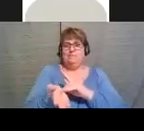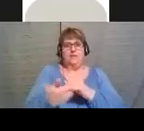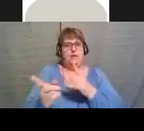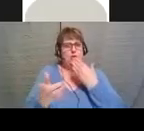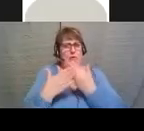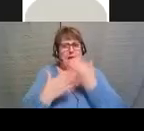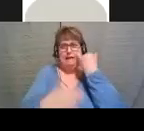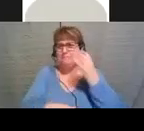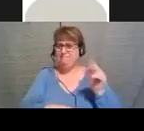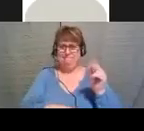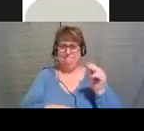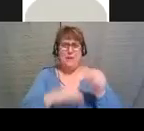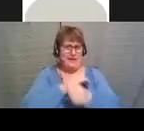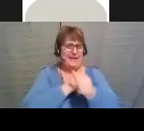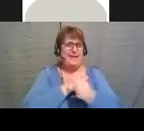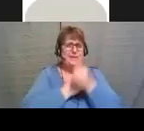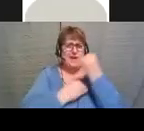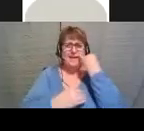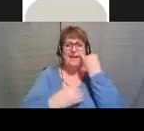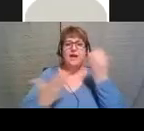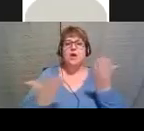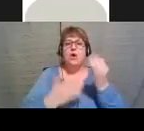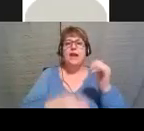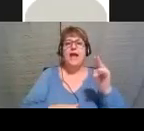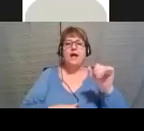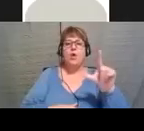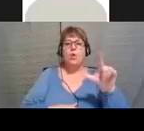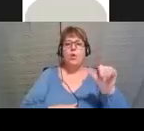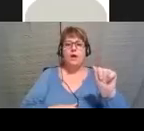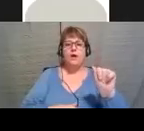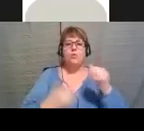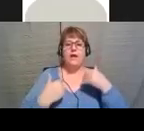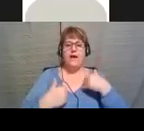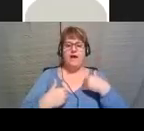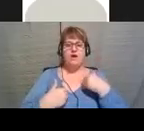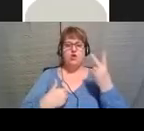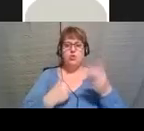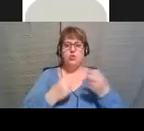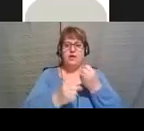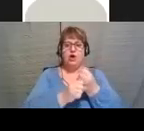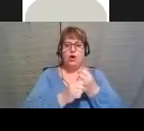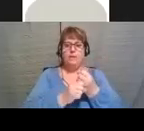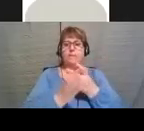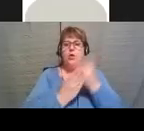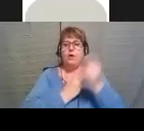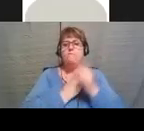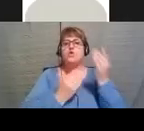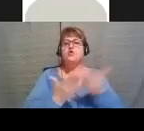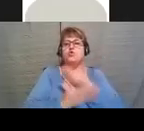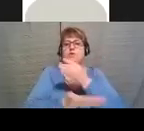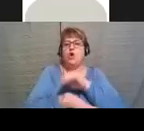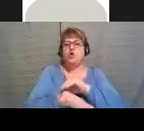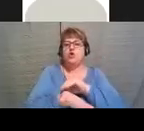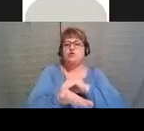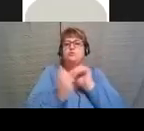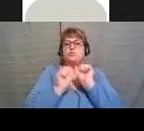idea. And so what we've created in Angola is a 2-year program for new physicians to come work with